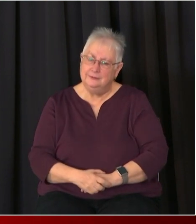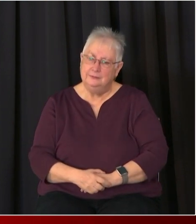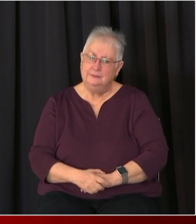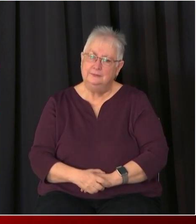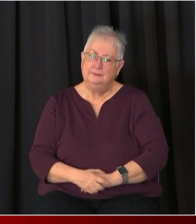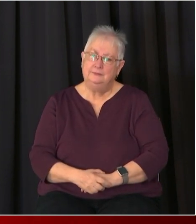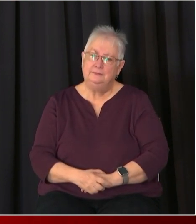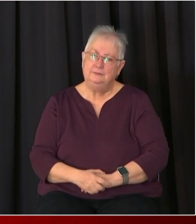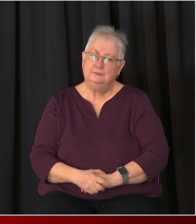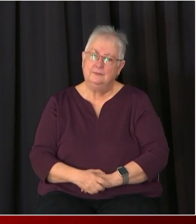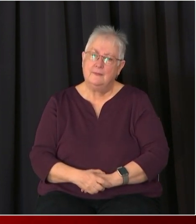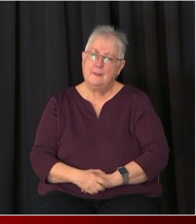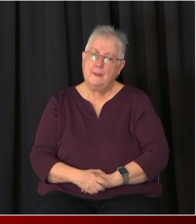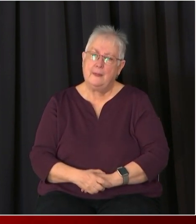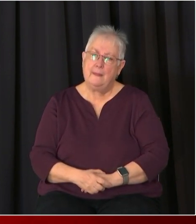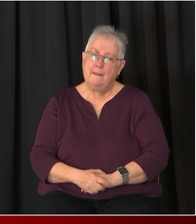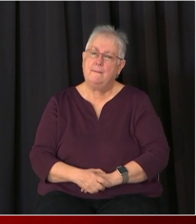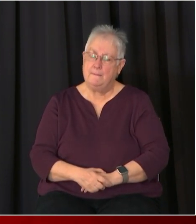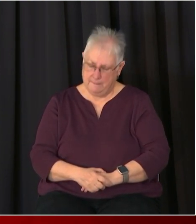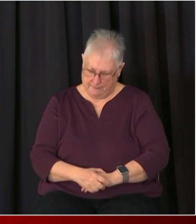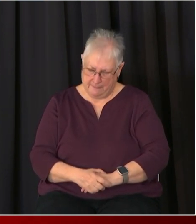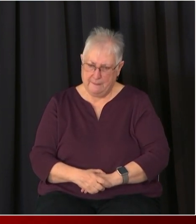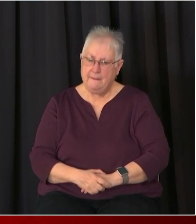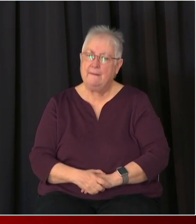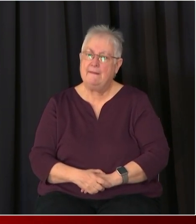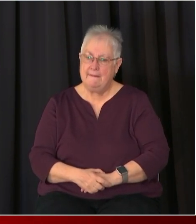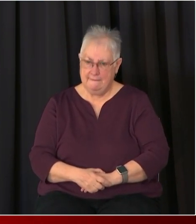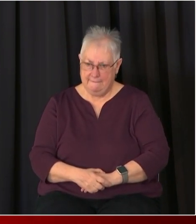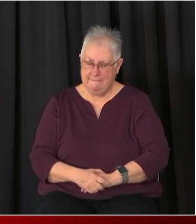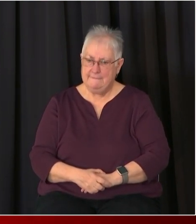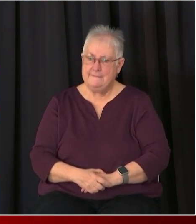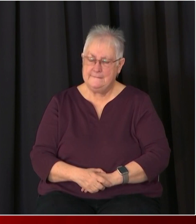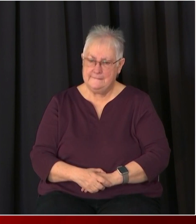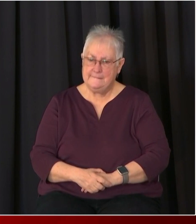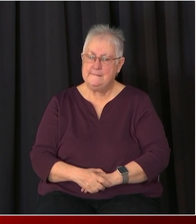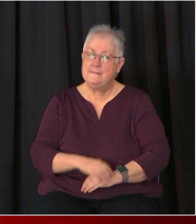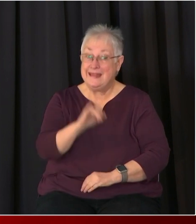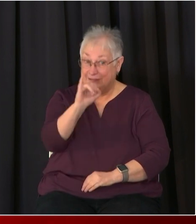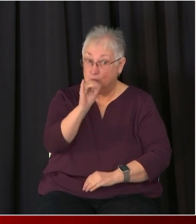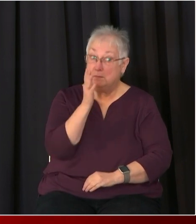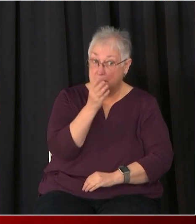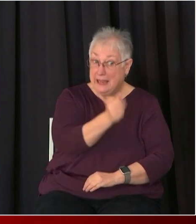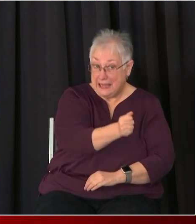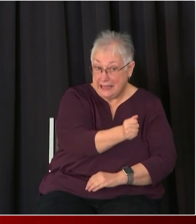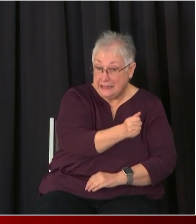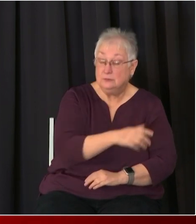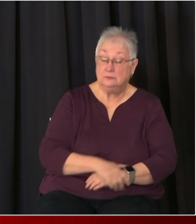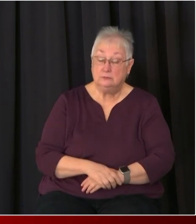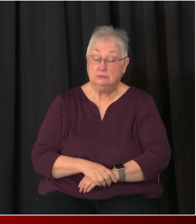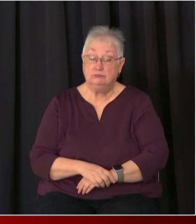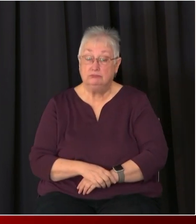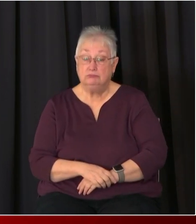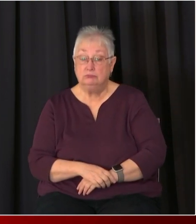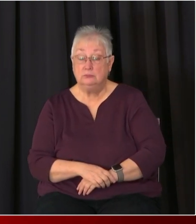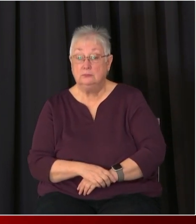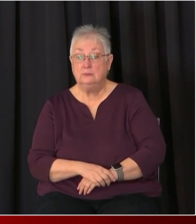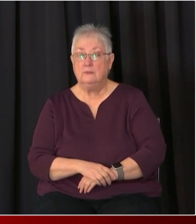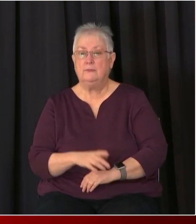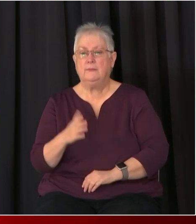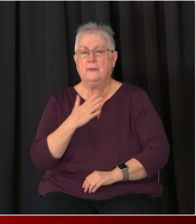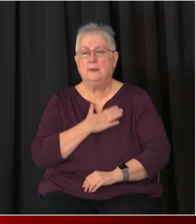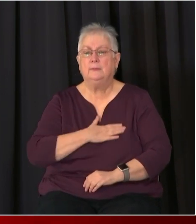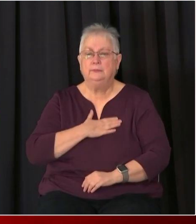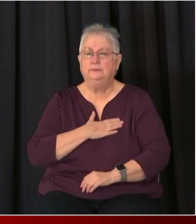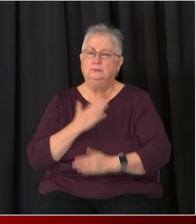needed resources for testing that we can apply in other places. So please bring your